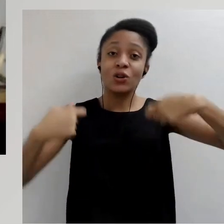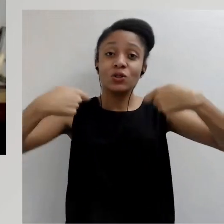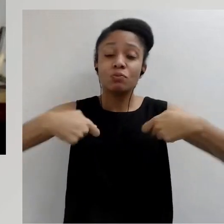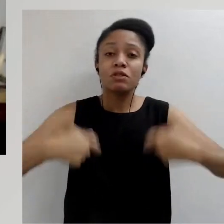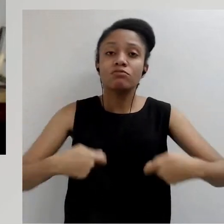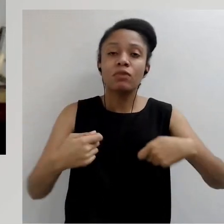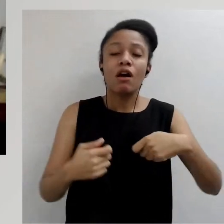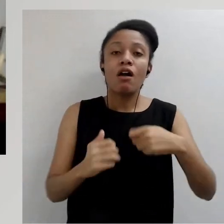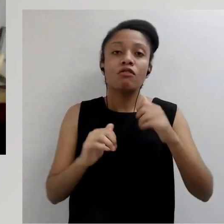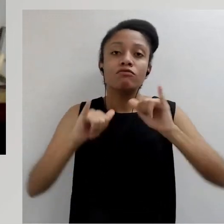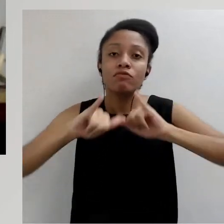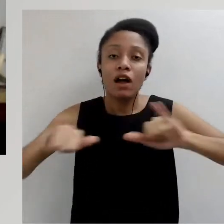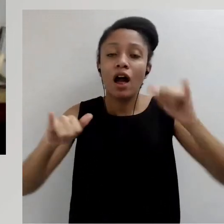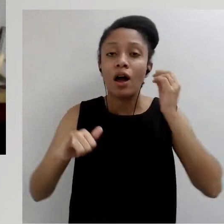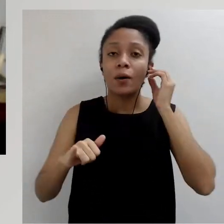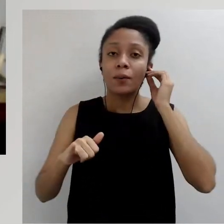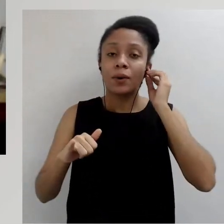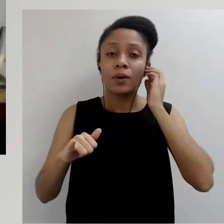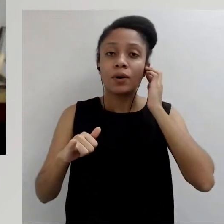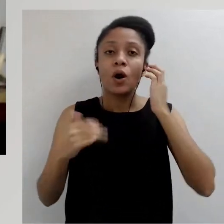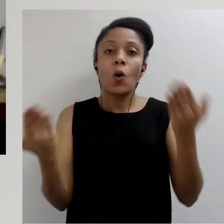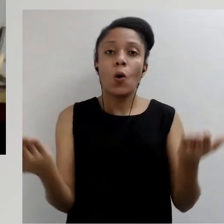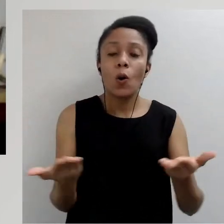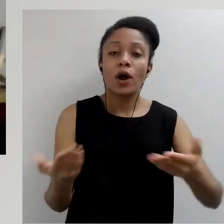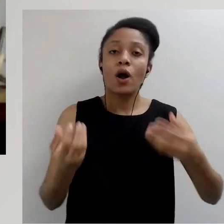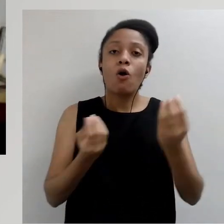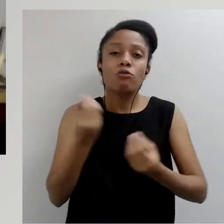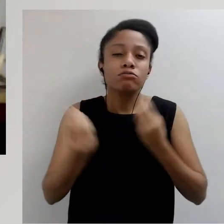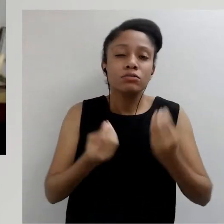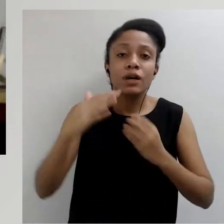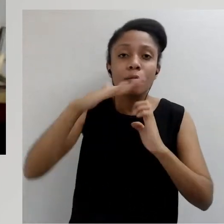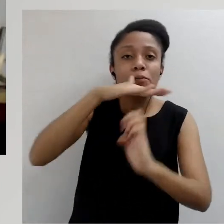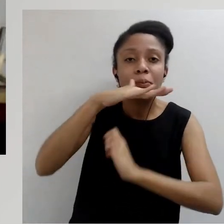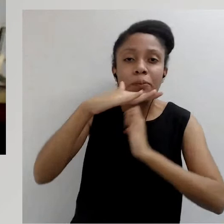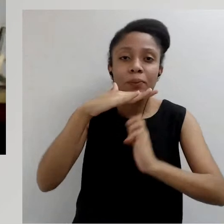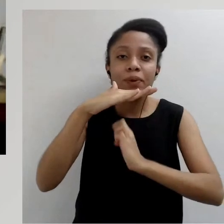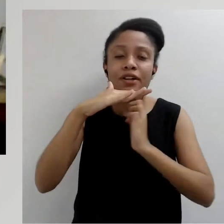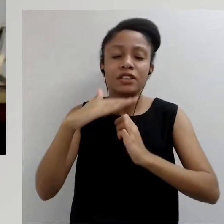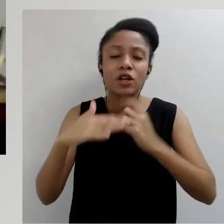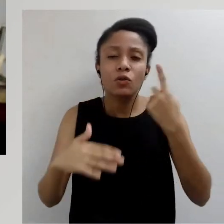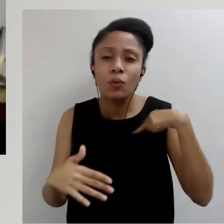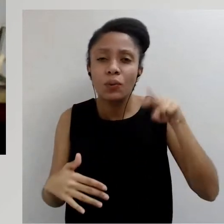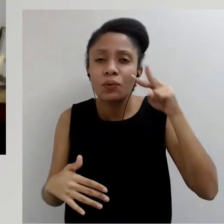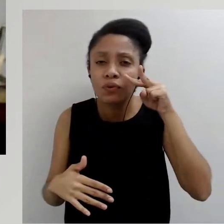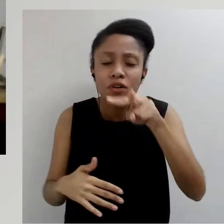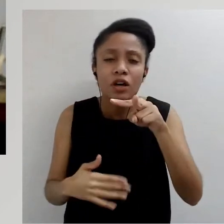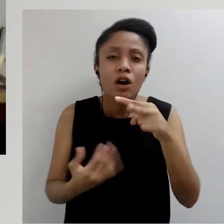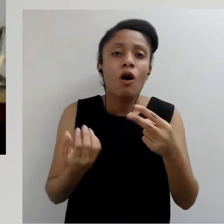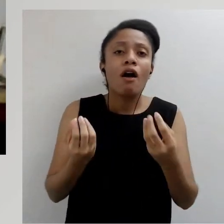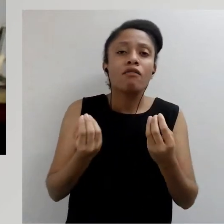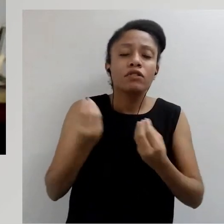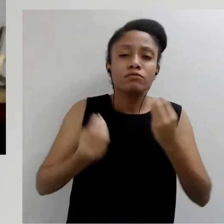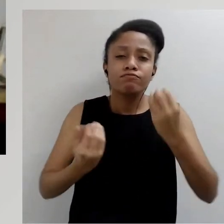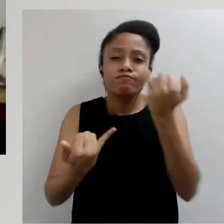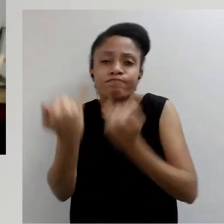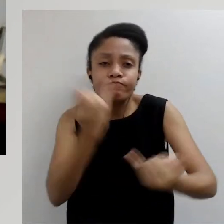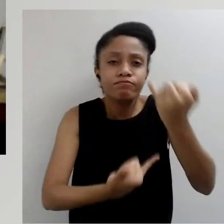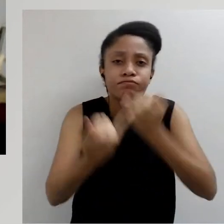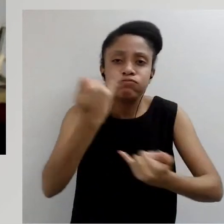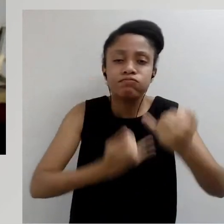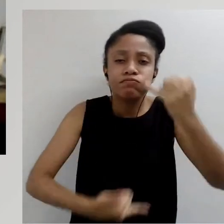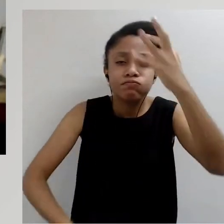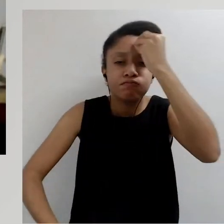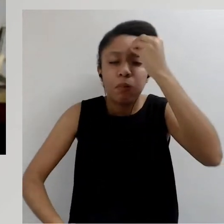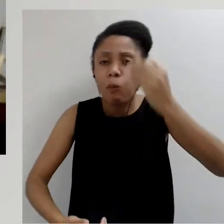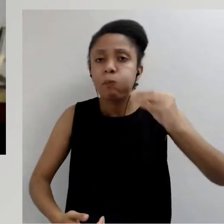So I will talk a little bit how our company behaves with these informations, how we deal with everything, and after that I